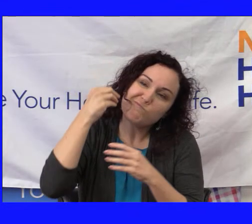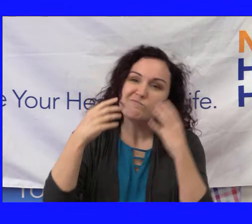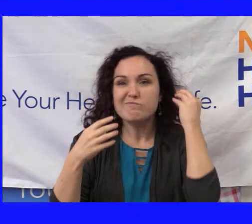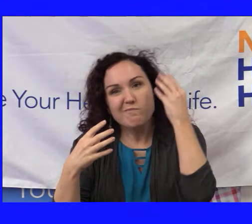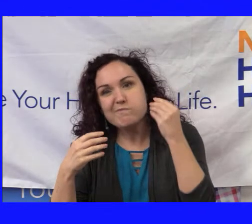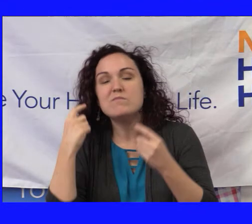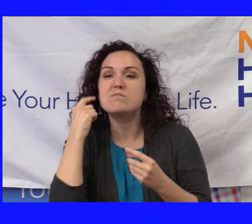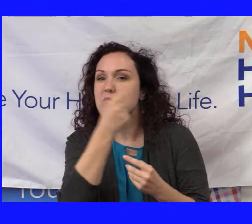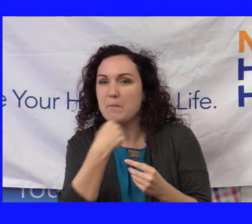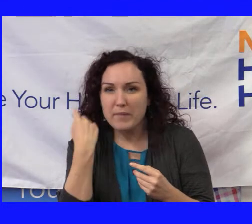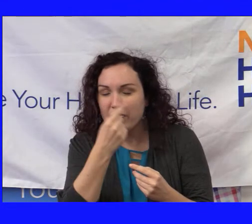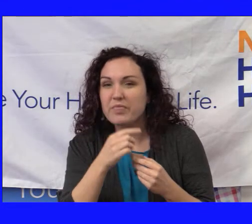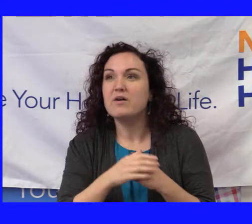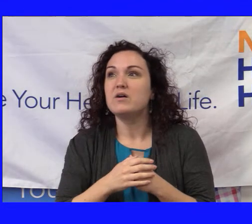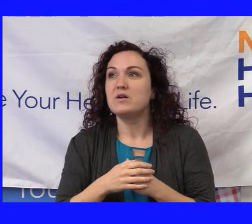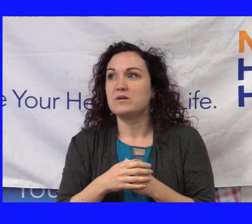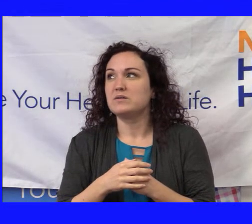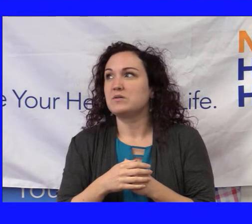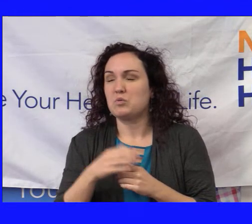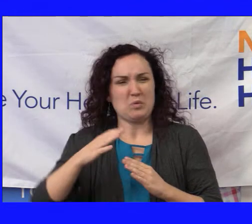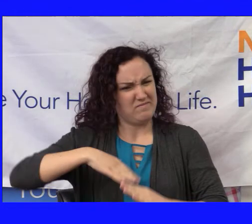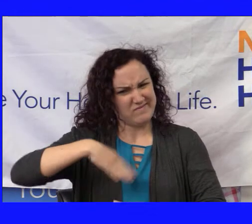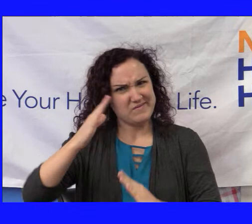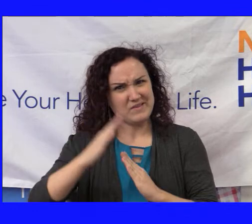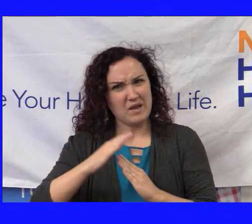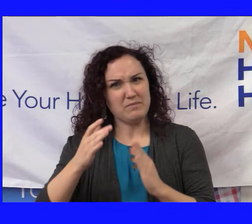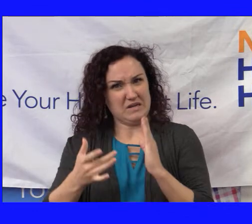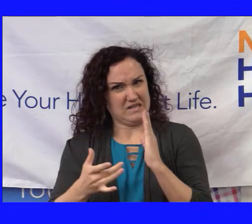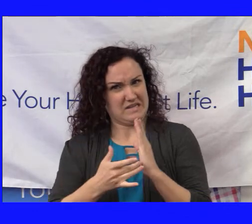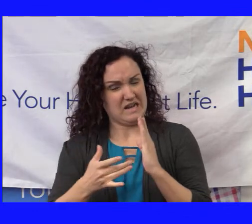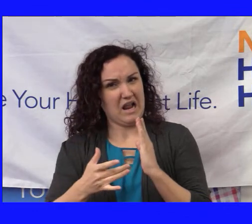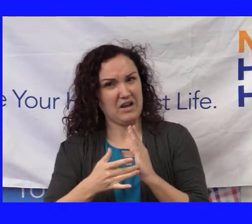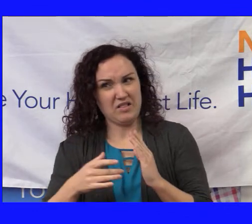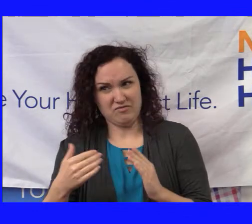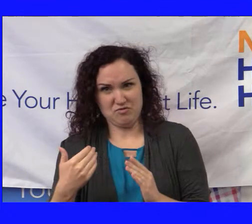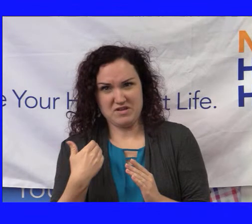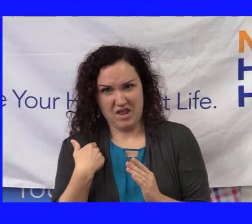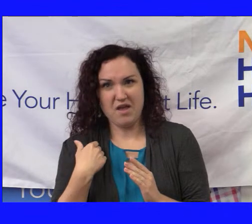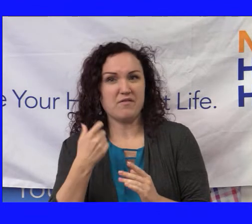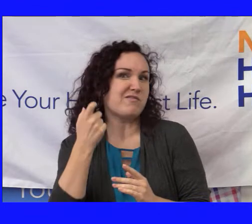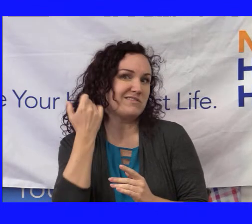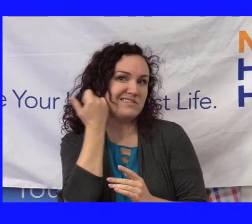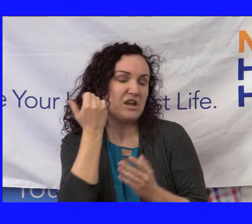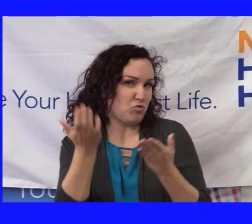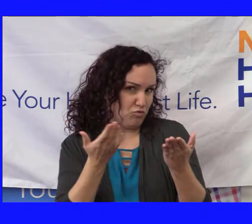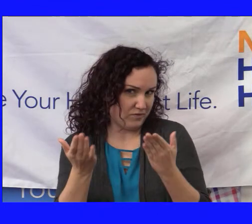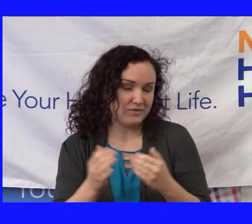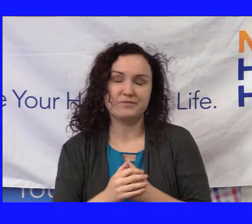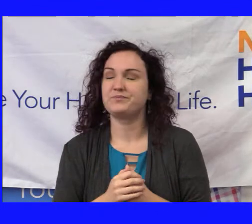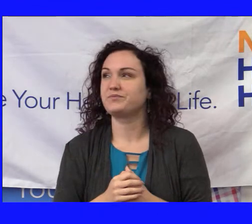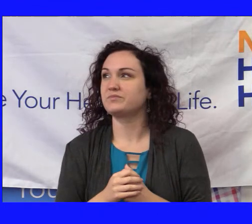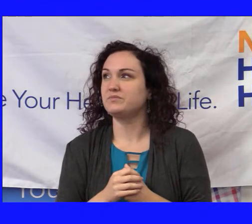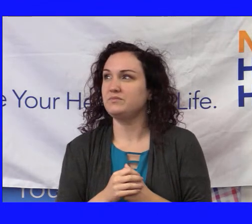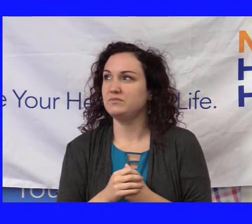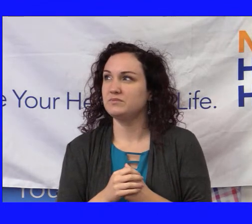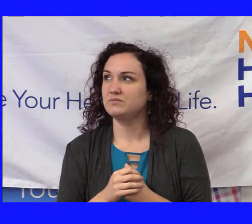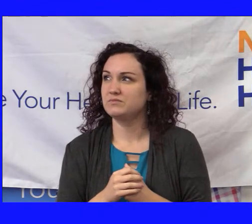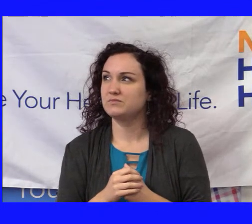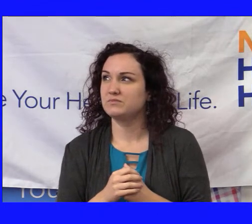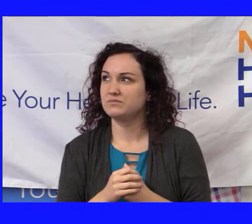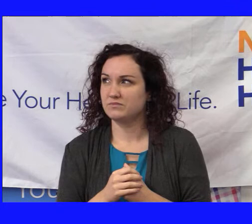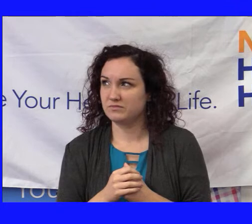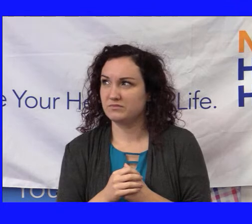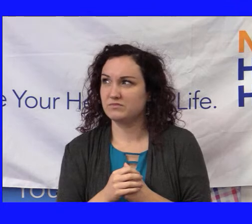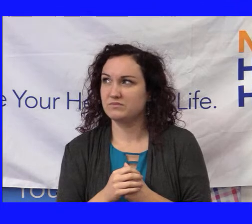do the highest cutting-edge technological dental services that can be found. Some report in our review